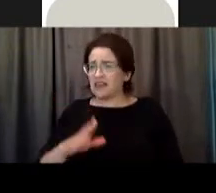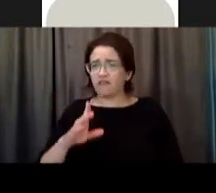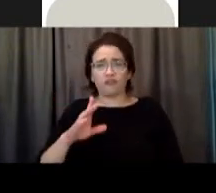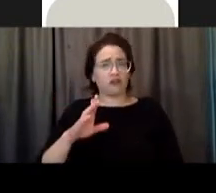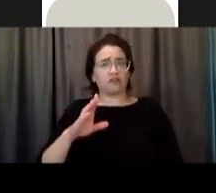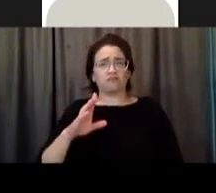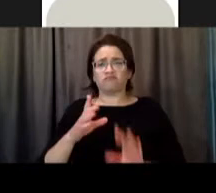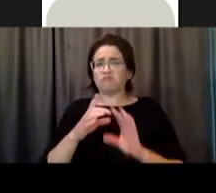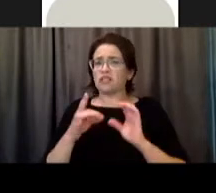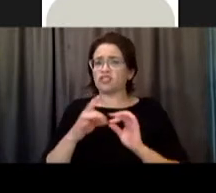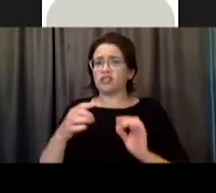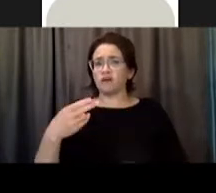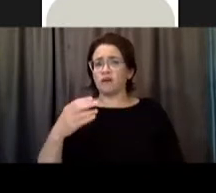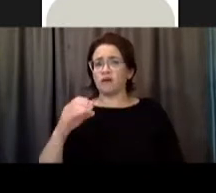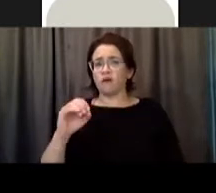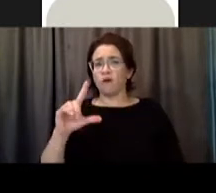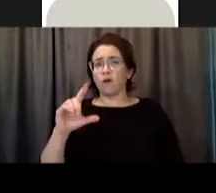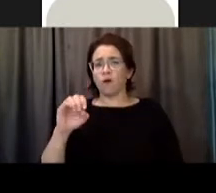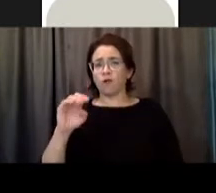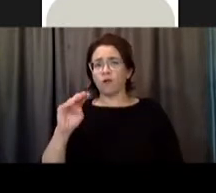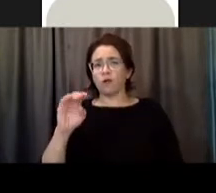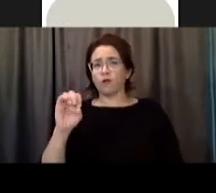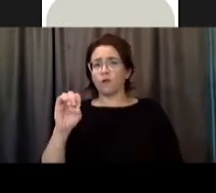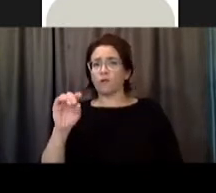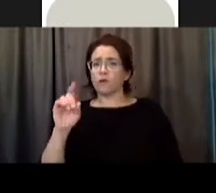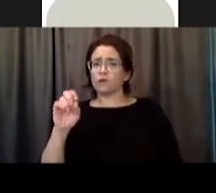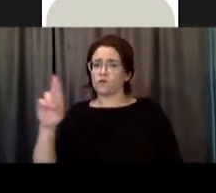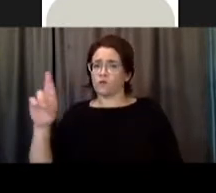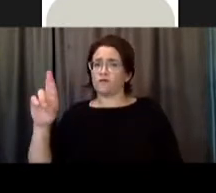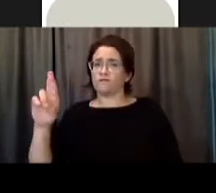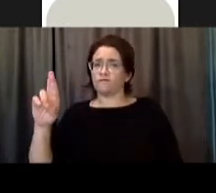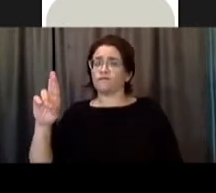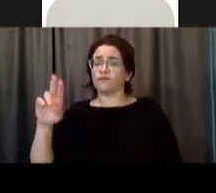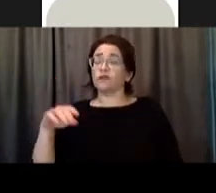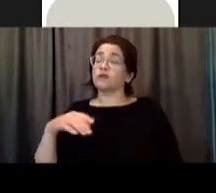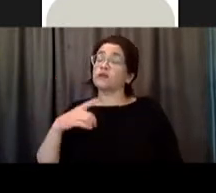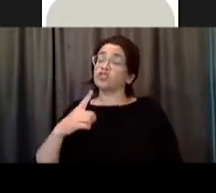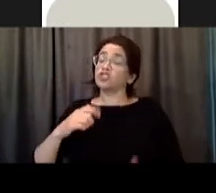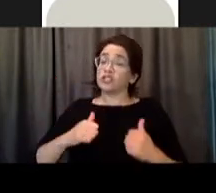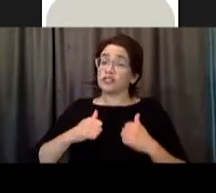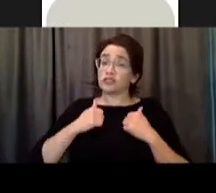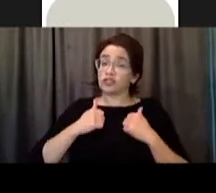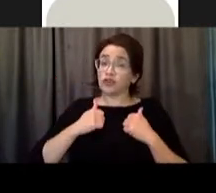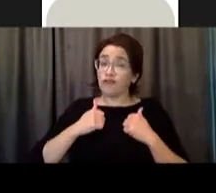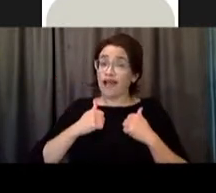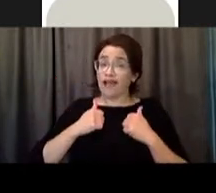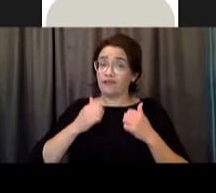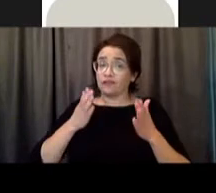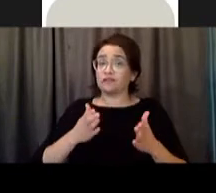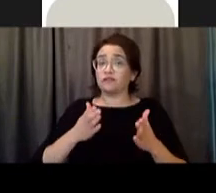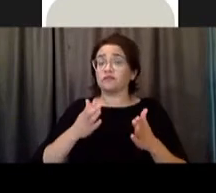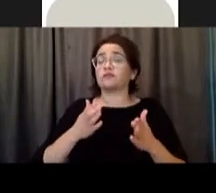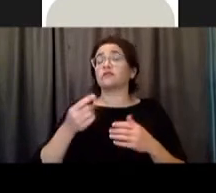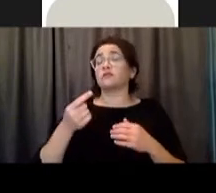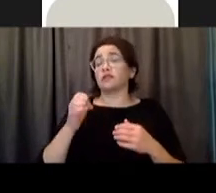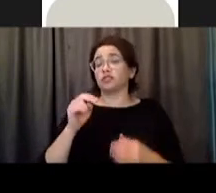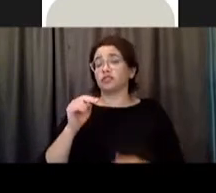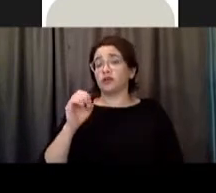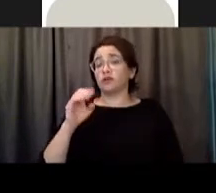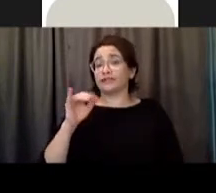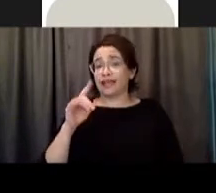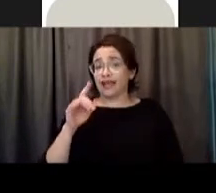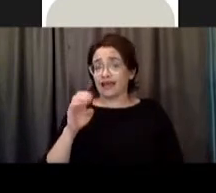Not only did she survive Stalin's 1933 genocide, she also survived World War II as an Osterweiterin.